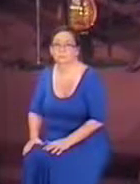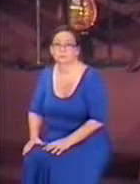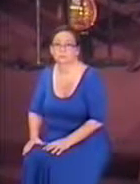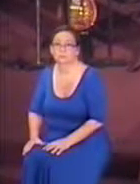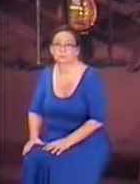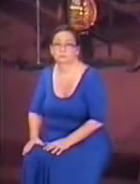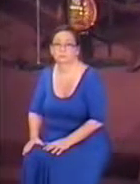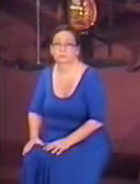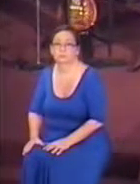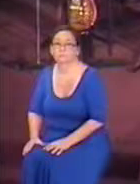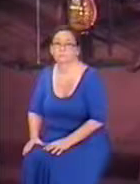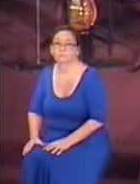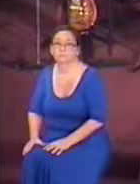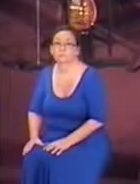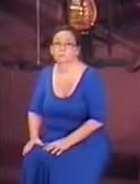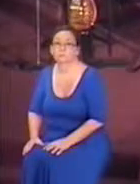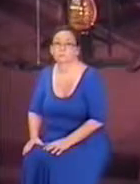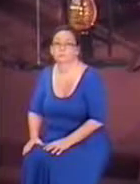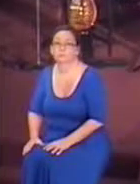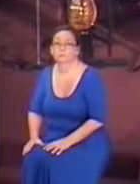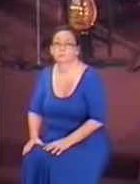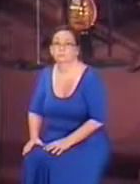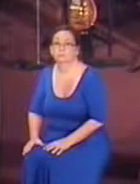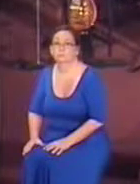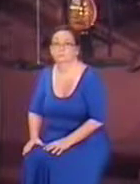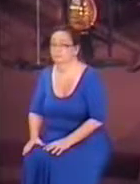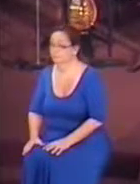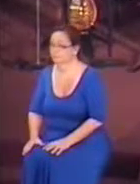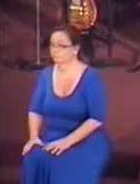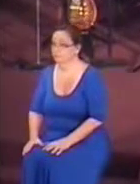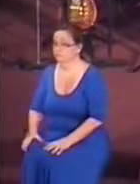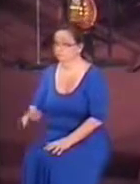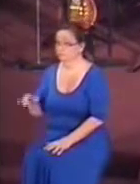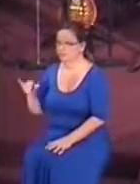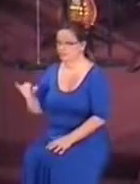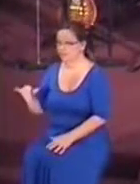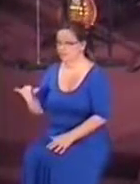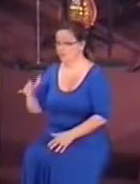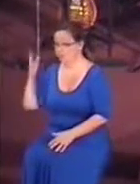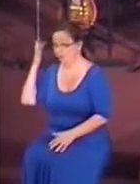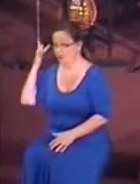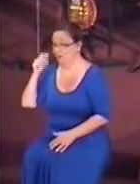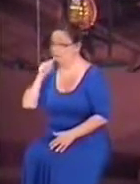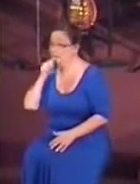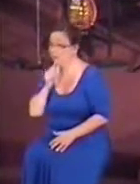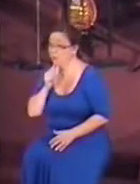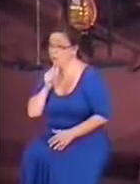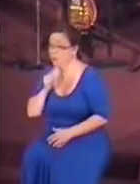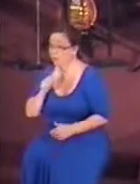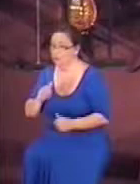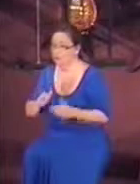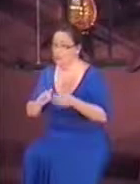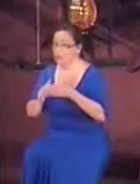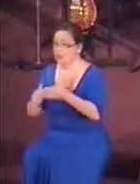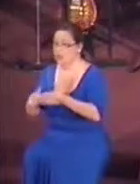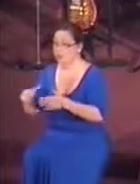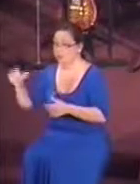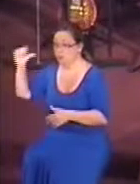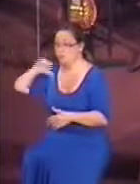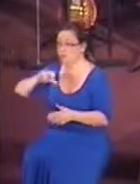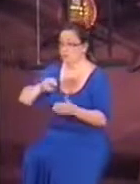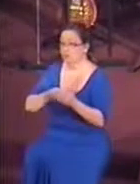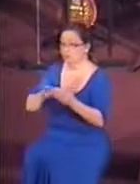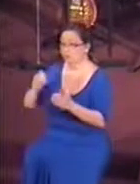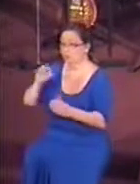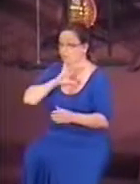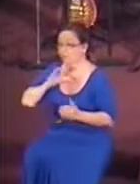deaths or here on earth in a future utopian experience. It was because of suffering that led him to reject the truthfulness